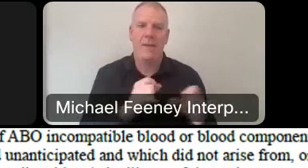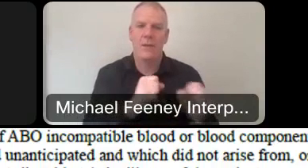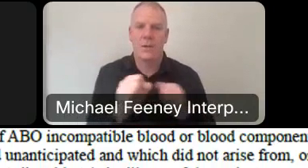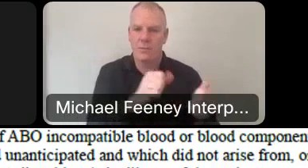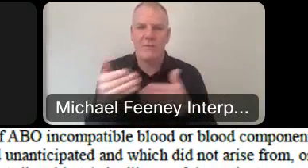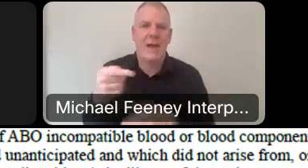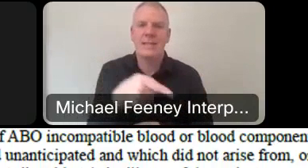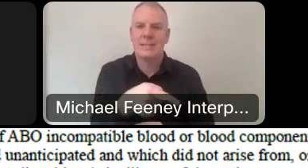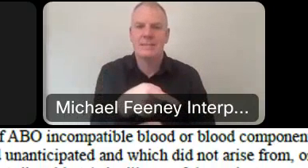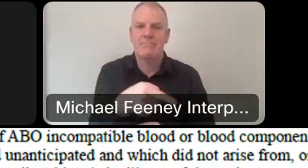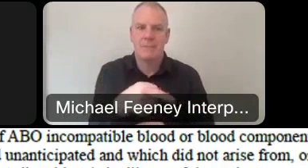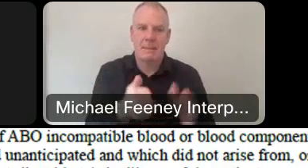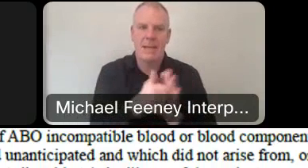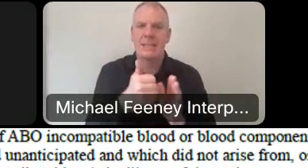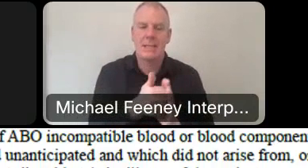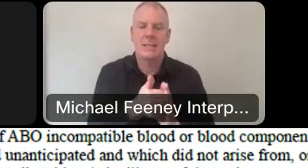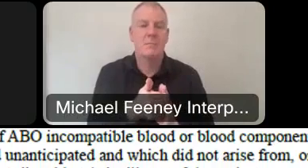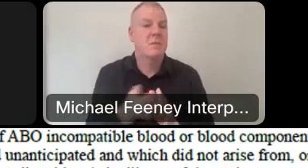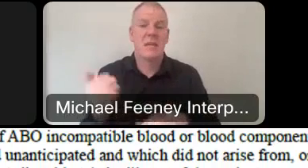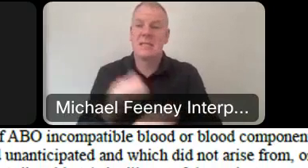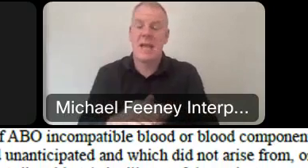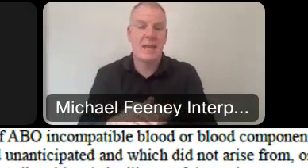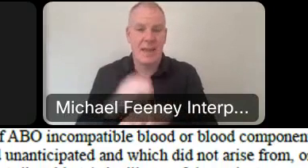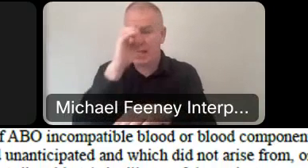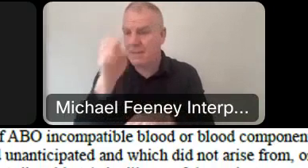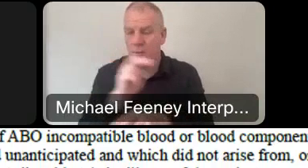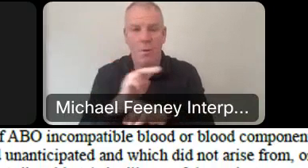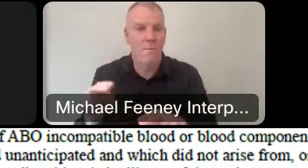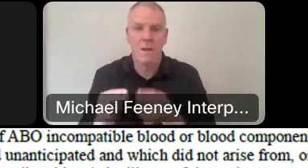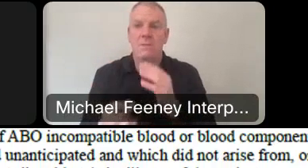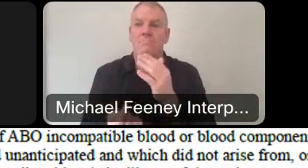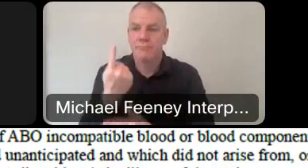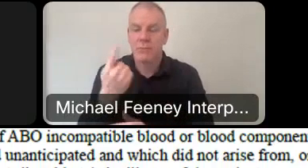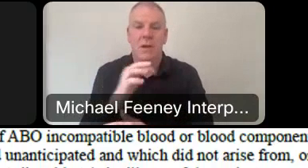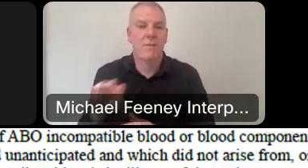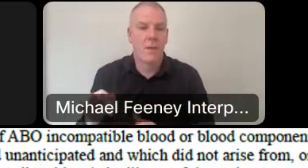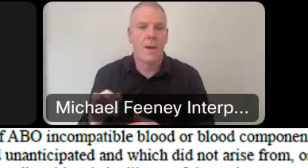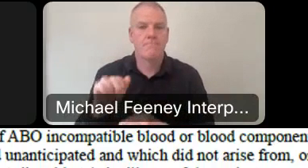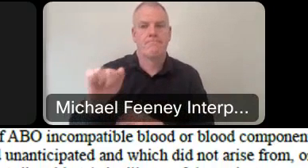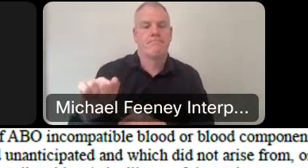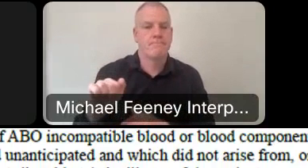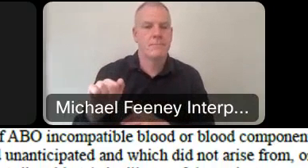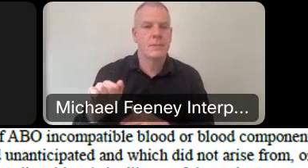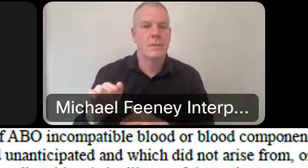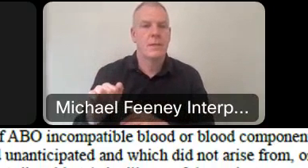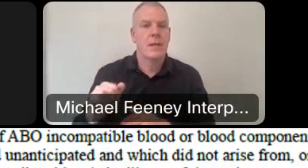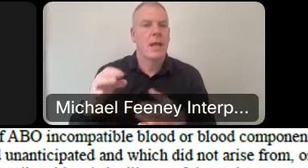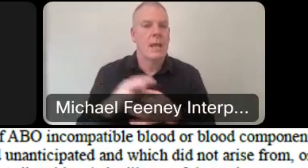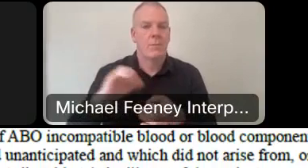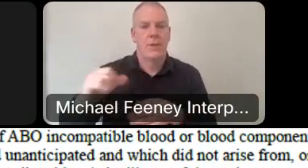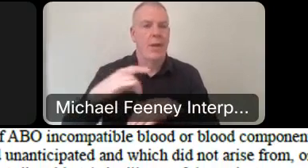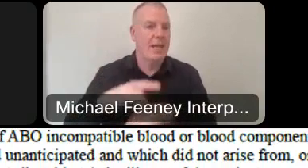service provider provides a health service, whether or not the death was anticipated or arose from, or was wholly or partially attributed to the